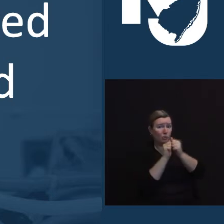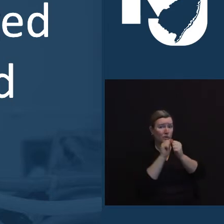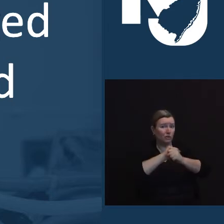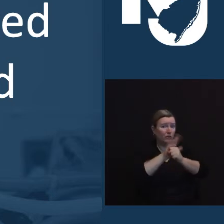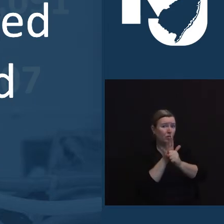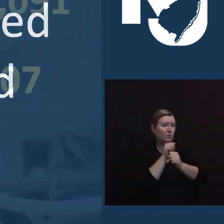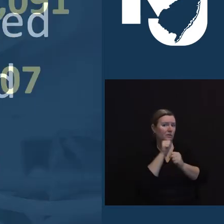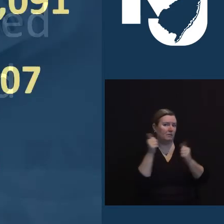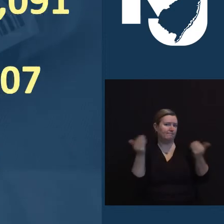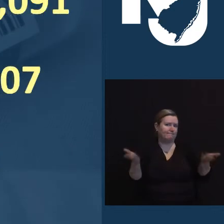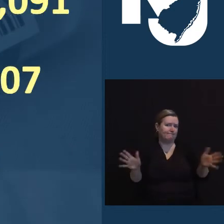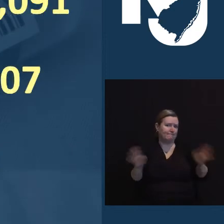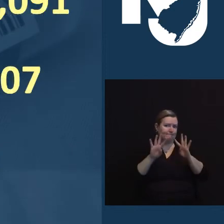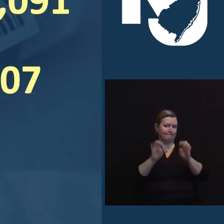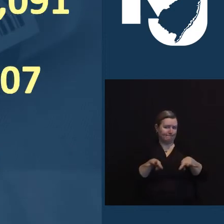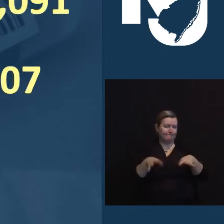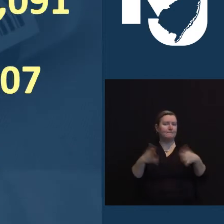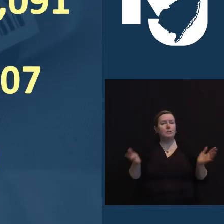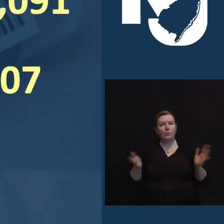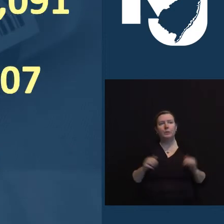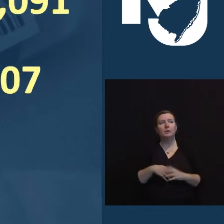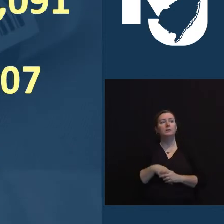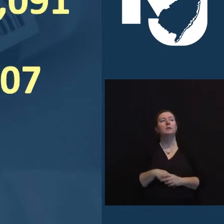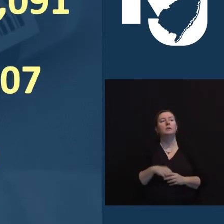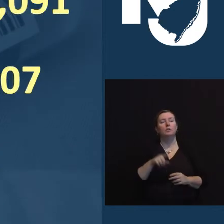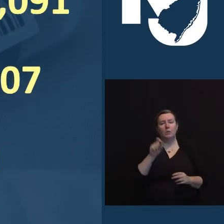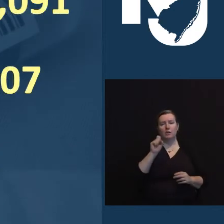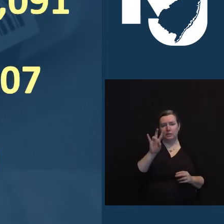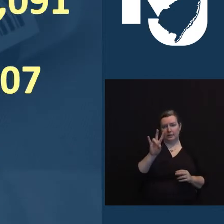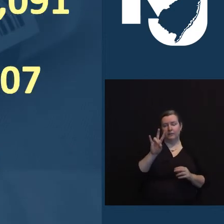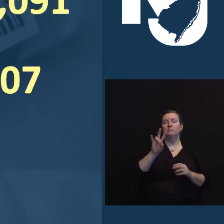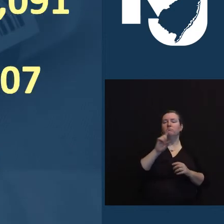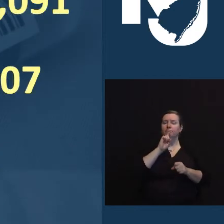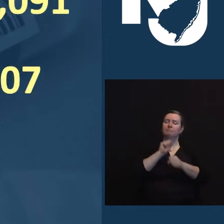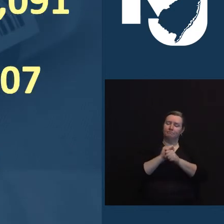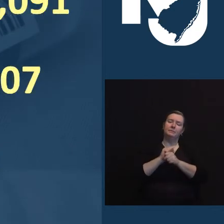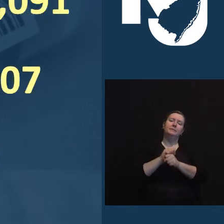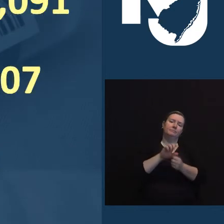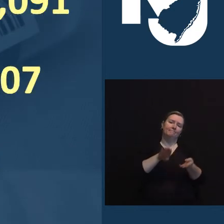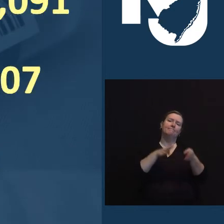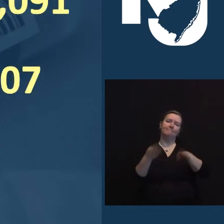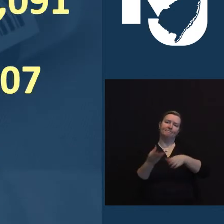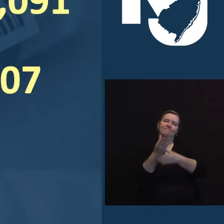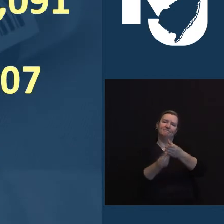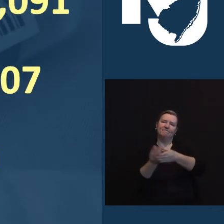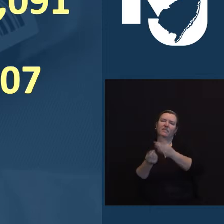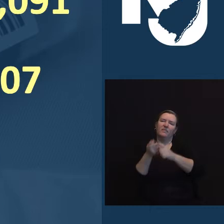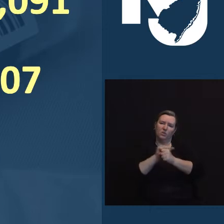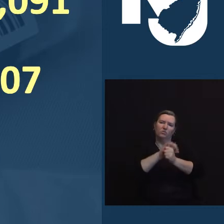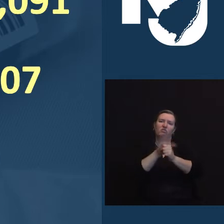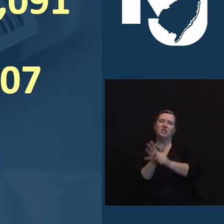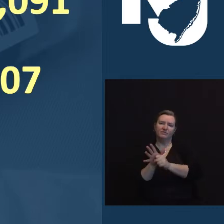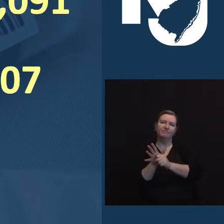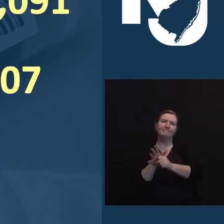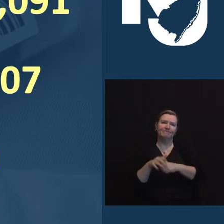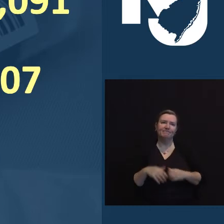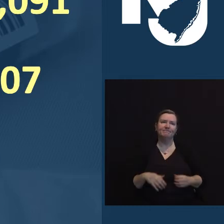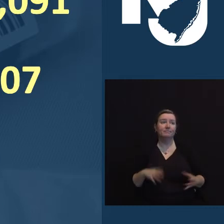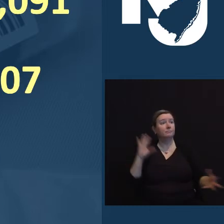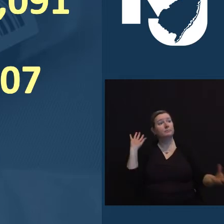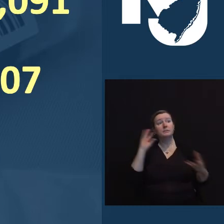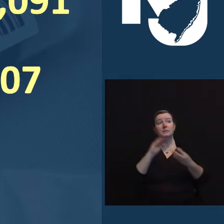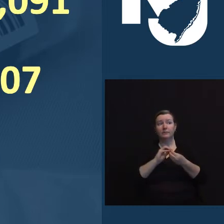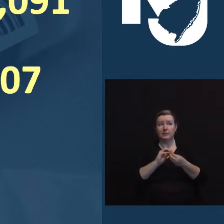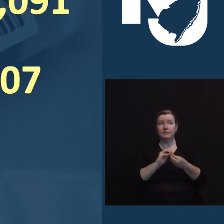additional 107 blessed souls who have left our New Jersey family confirmed. That brings the statewide cumulative